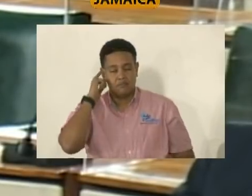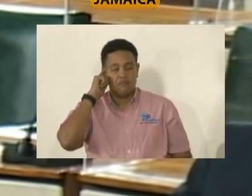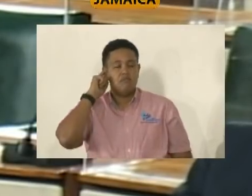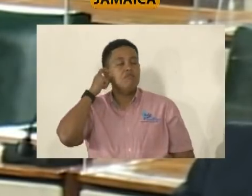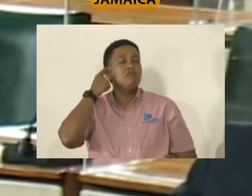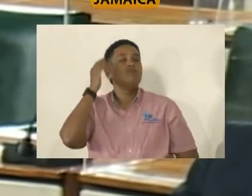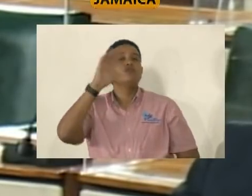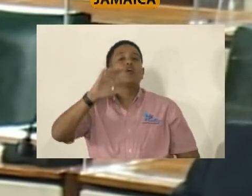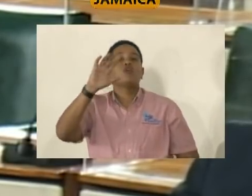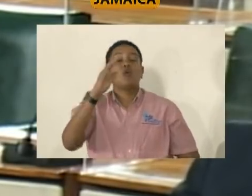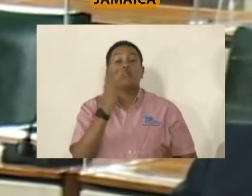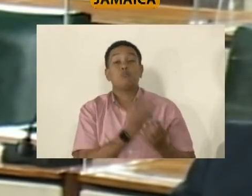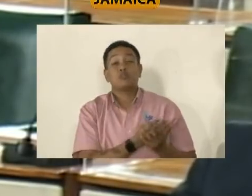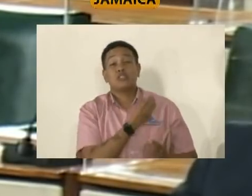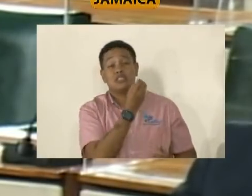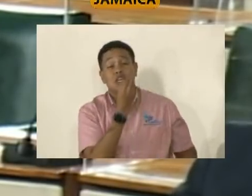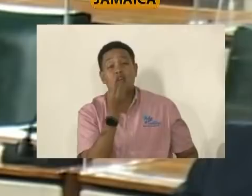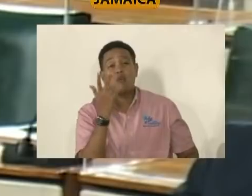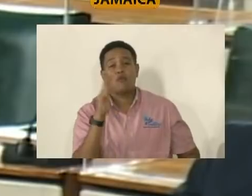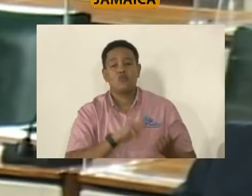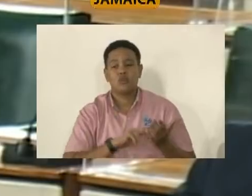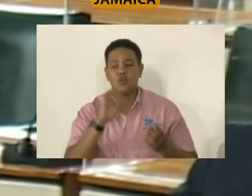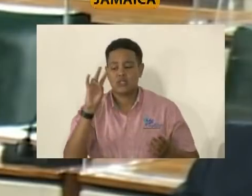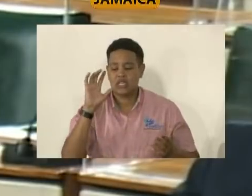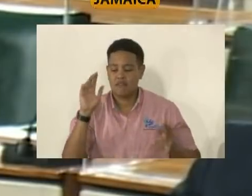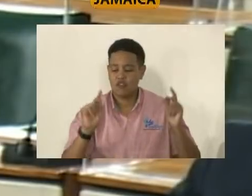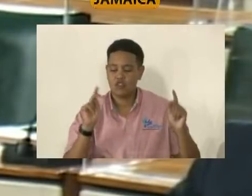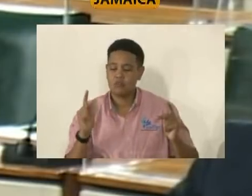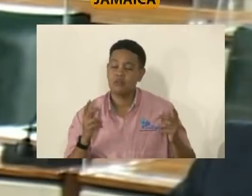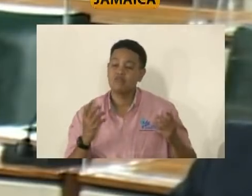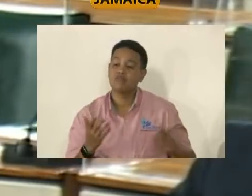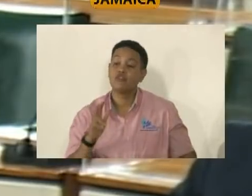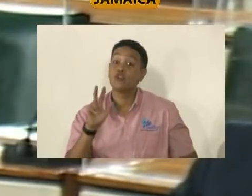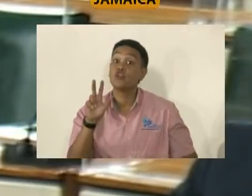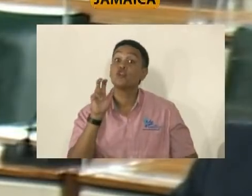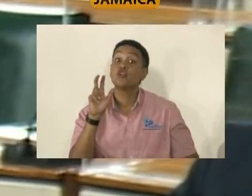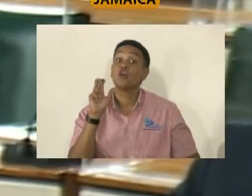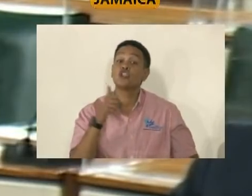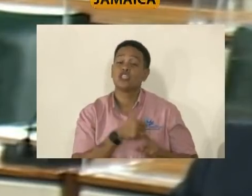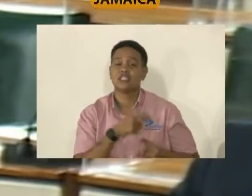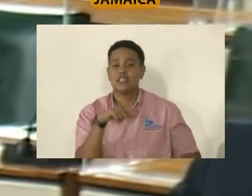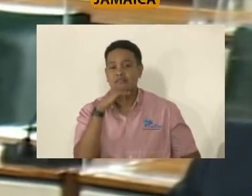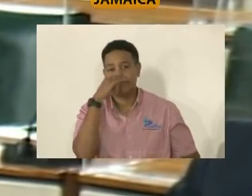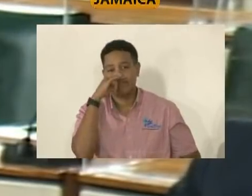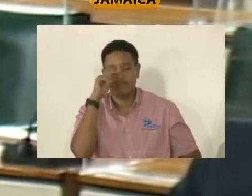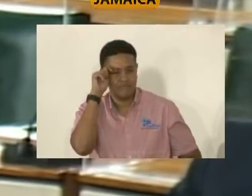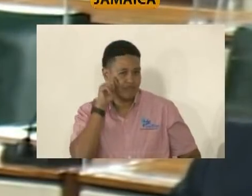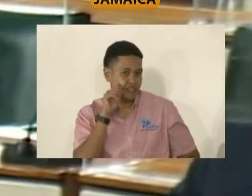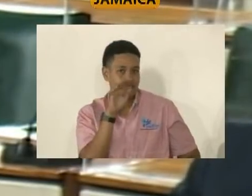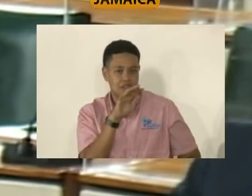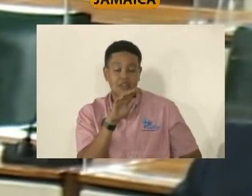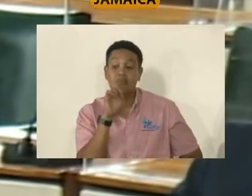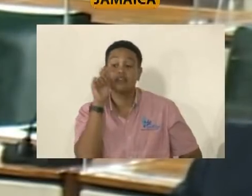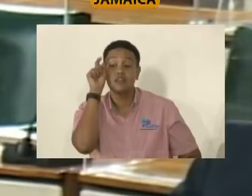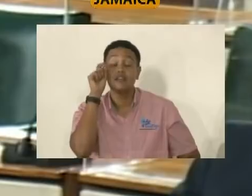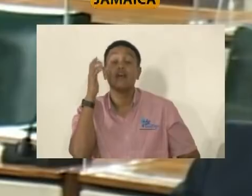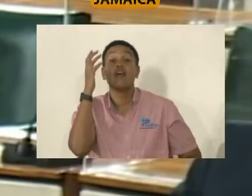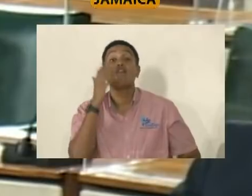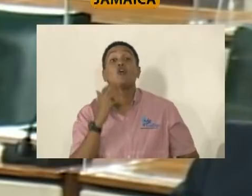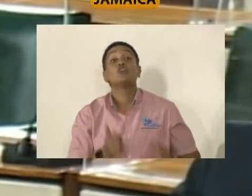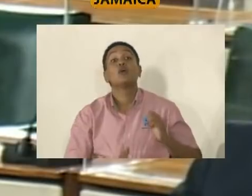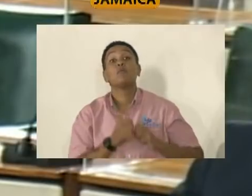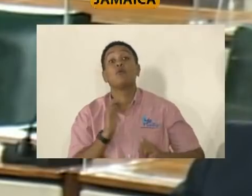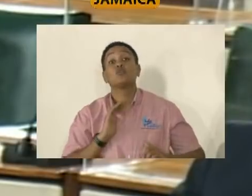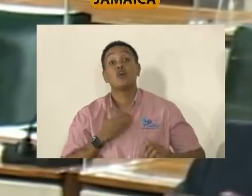up around 3,700 people, approximately 300 of which are juveniles. Unfortunately, the great majority of our